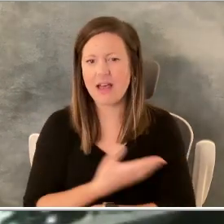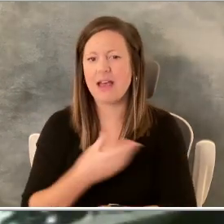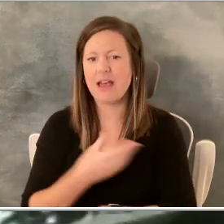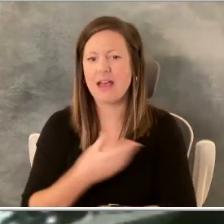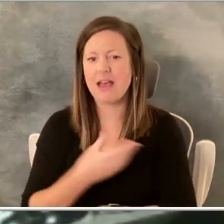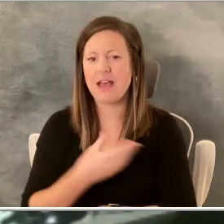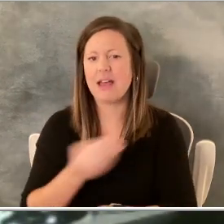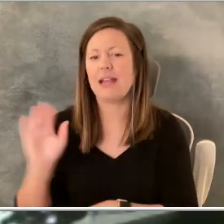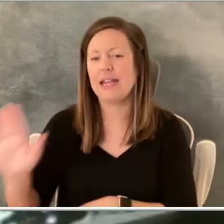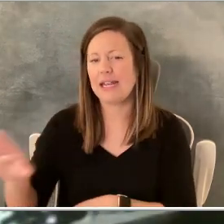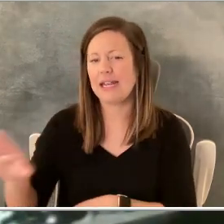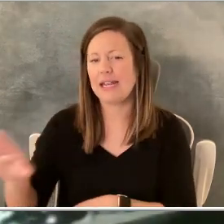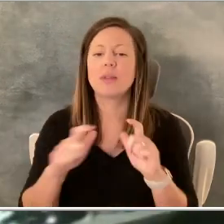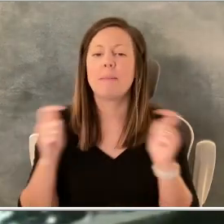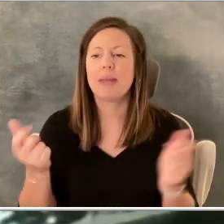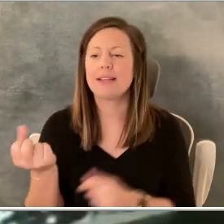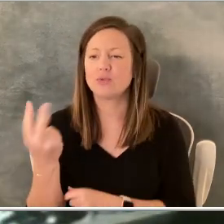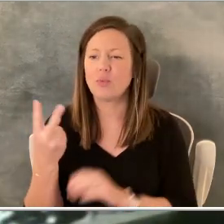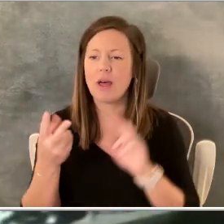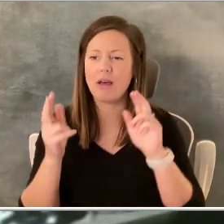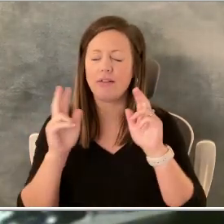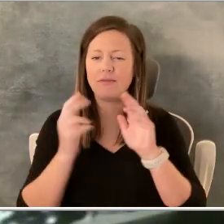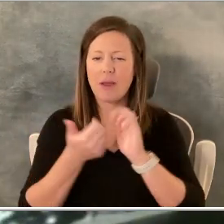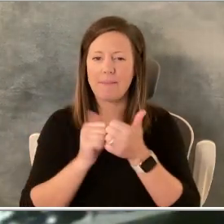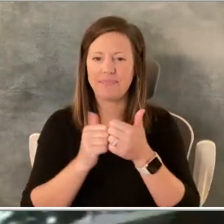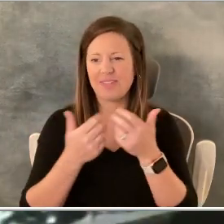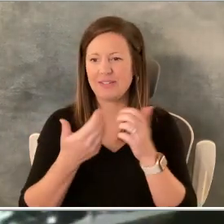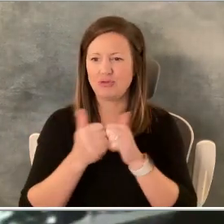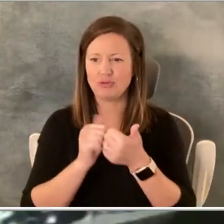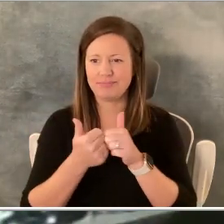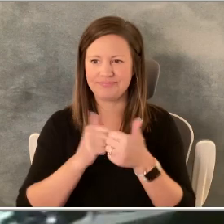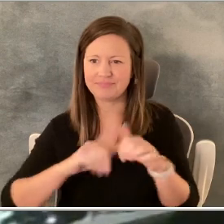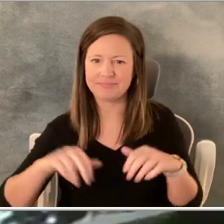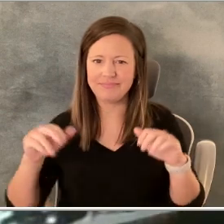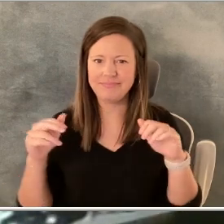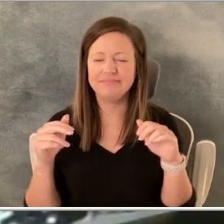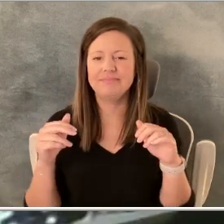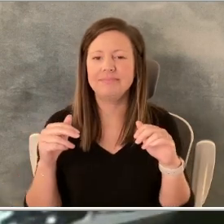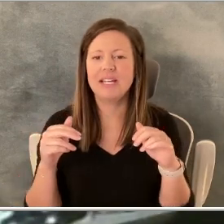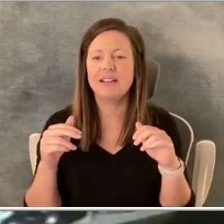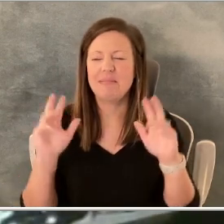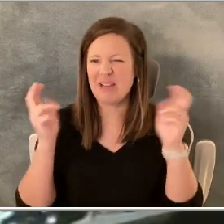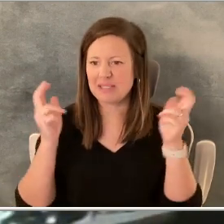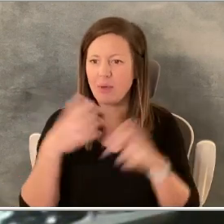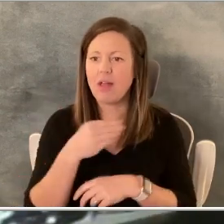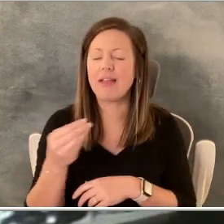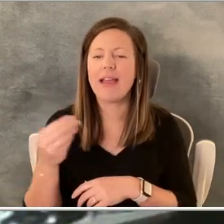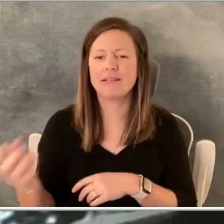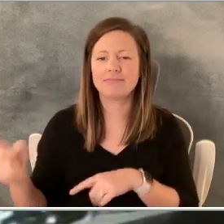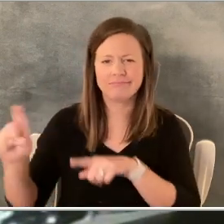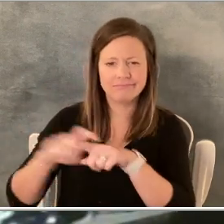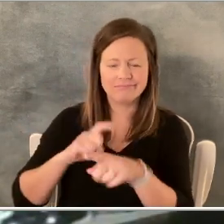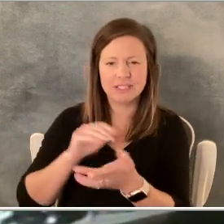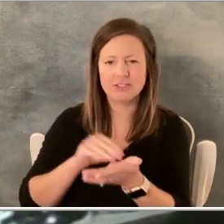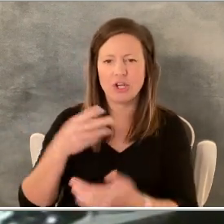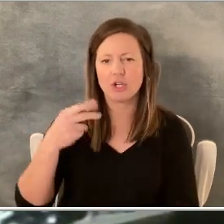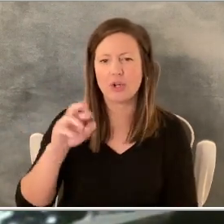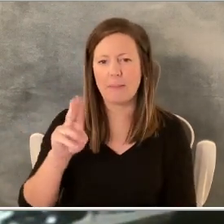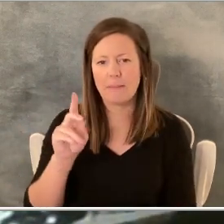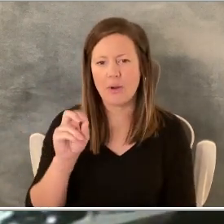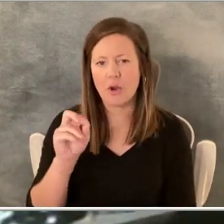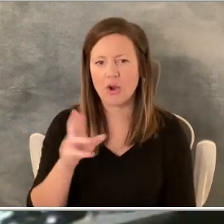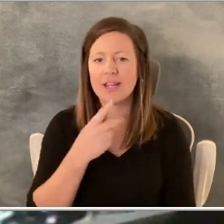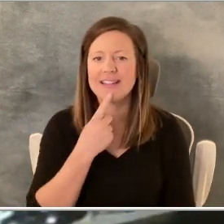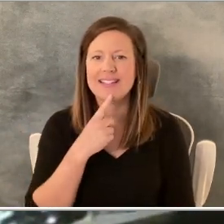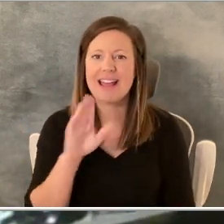Big 12 basketball tournament. And I got the call from Dr. Parker in the car. And he told me that the results of that